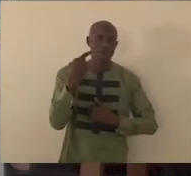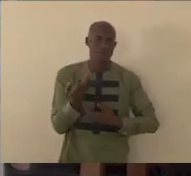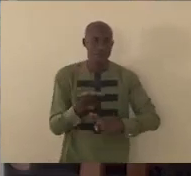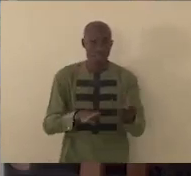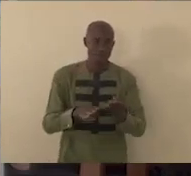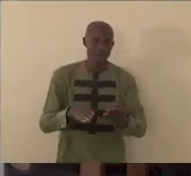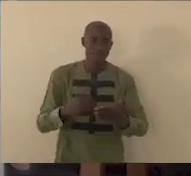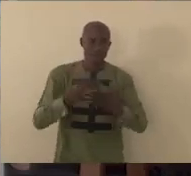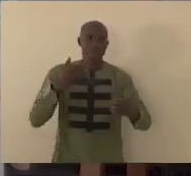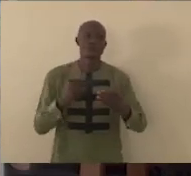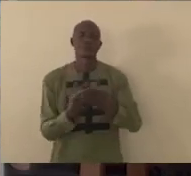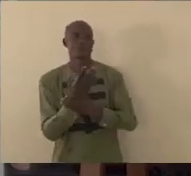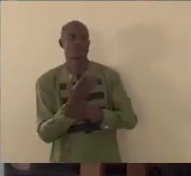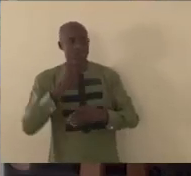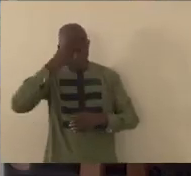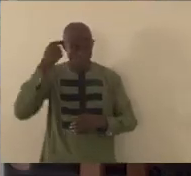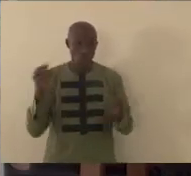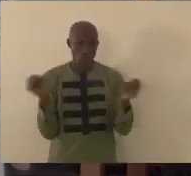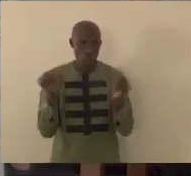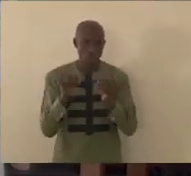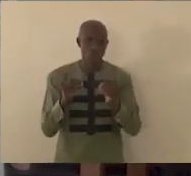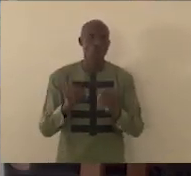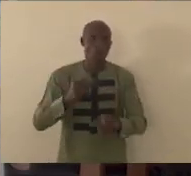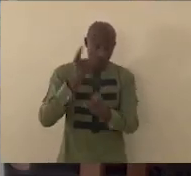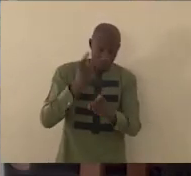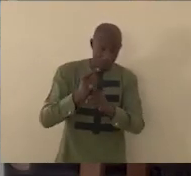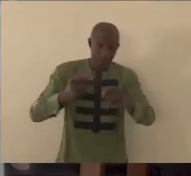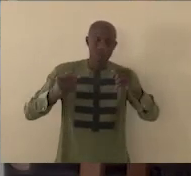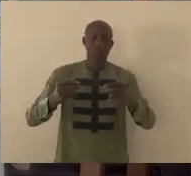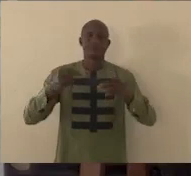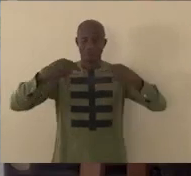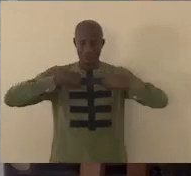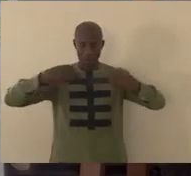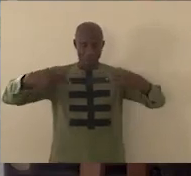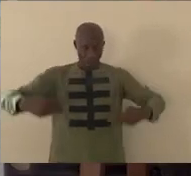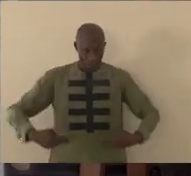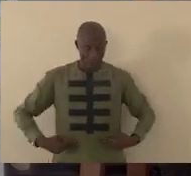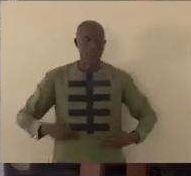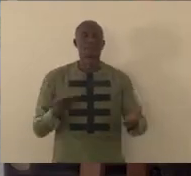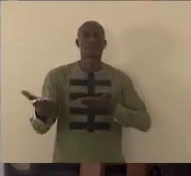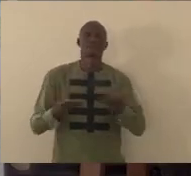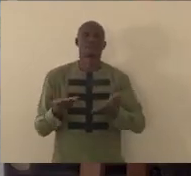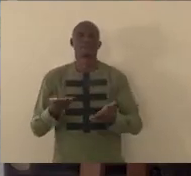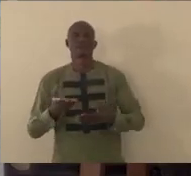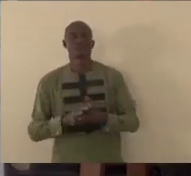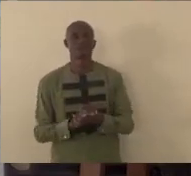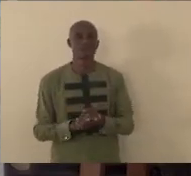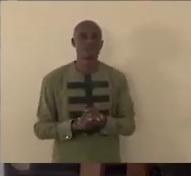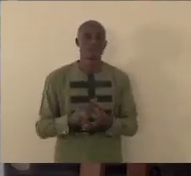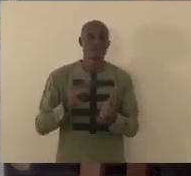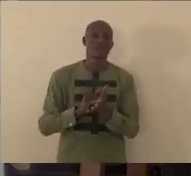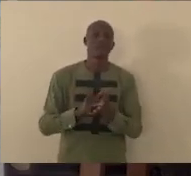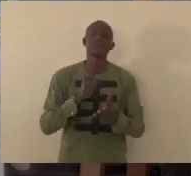death because of the absence of modern health facilities and critical emergency services that are